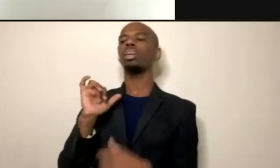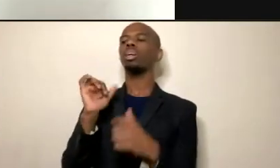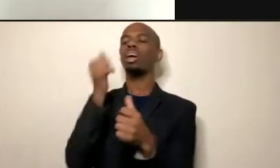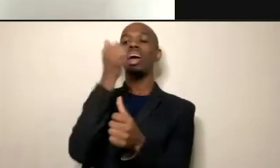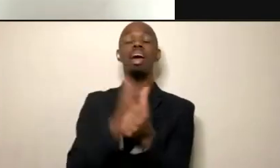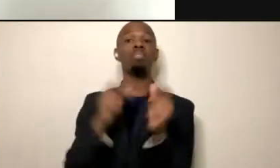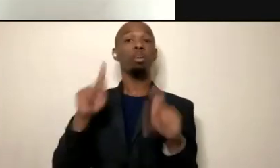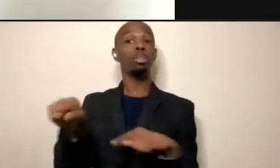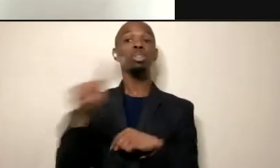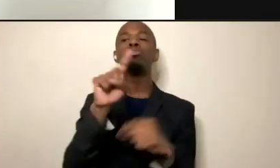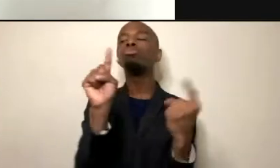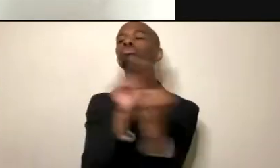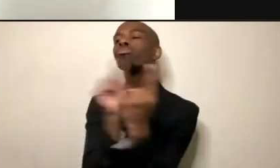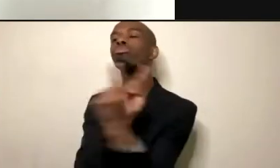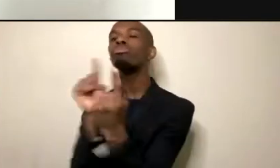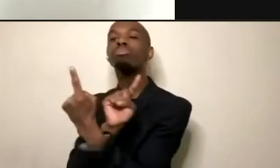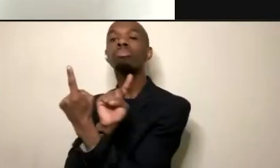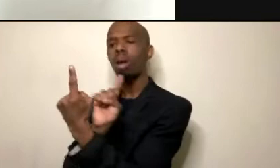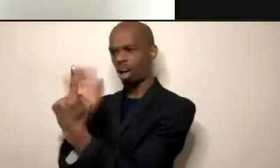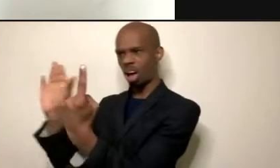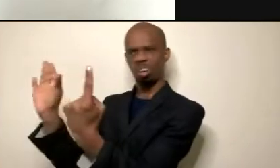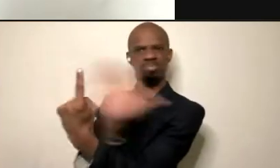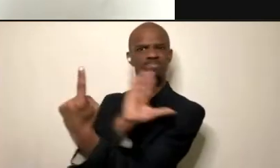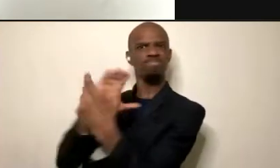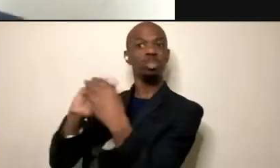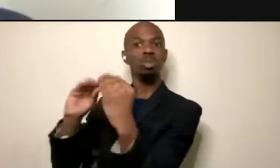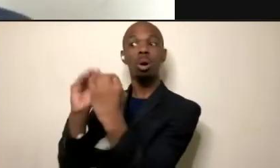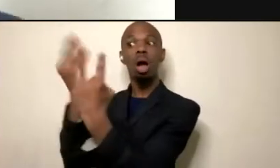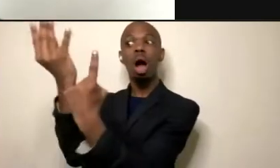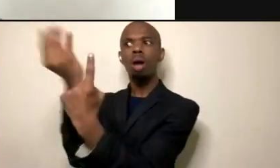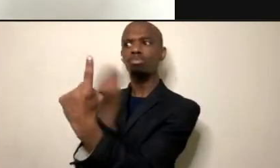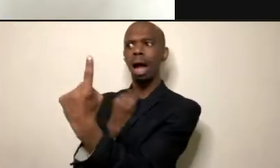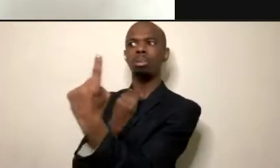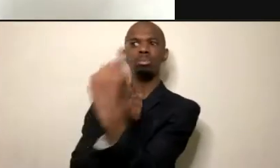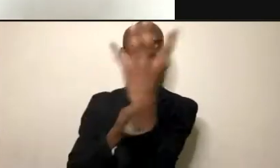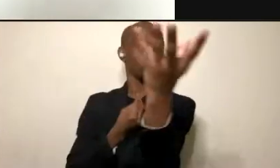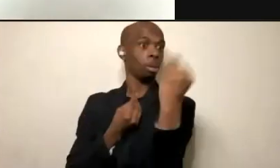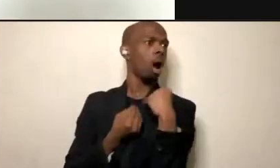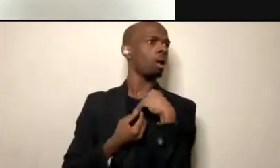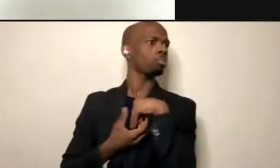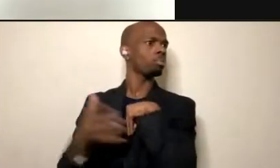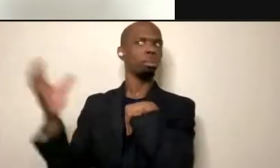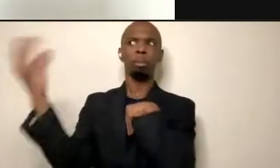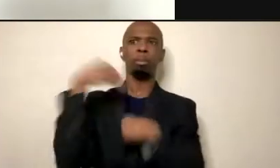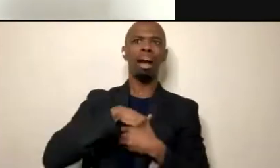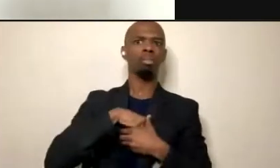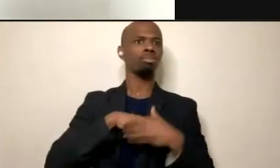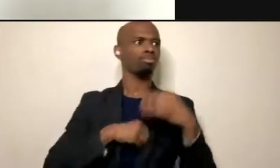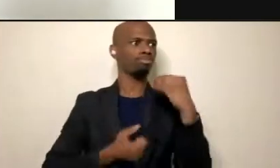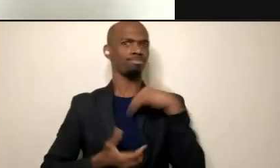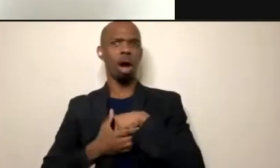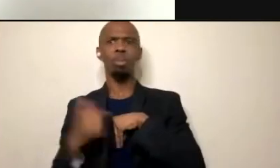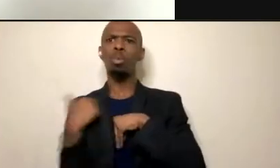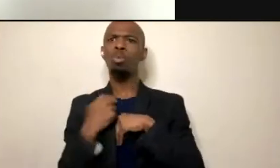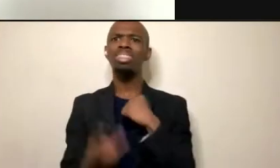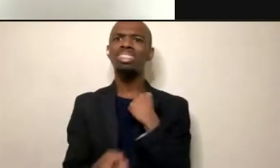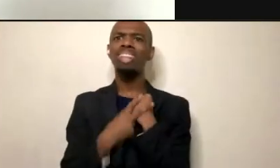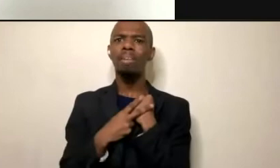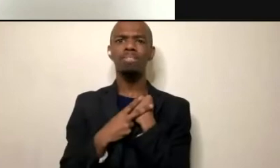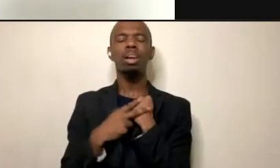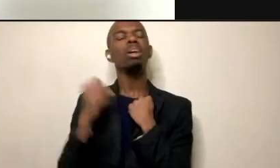that there are people who, you know, yeah, you can forget stuff, certainly. Mm-hmm. But there's something